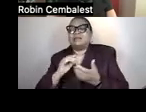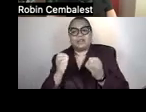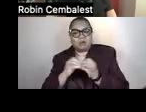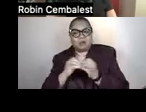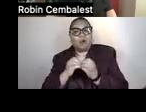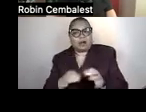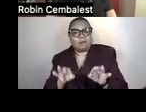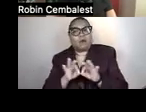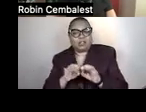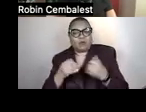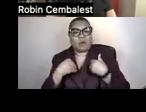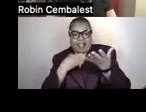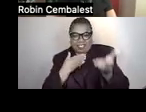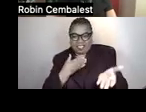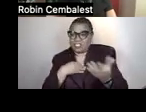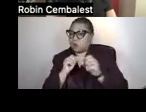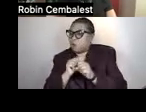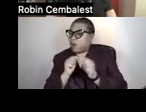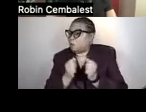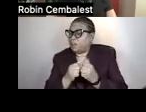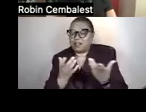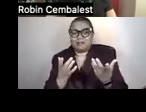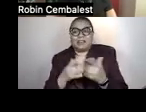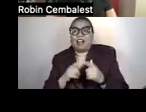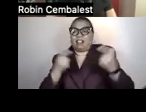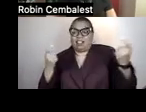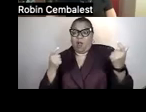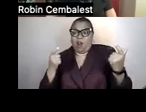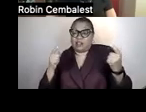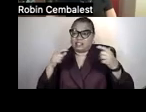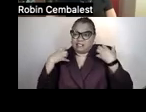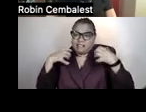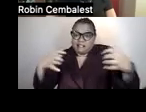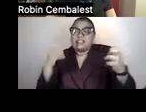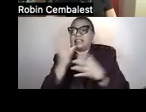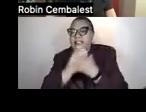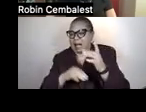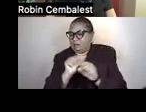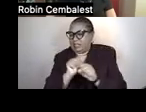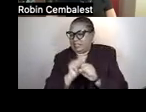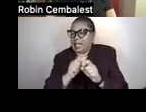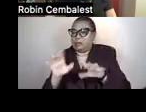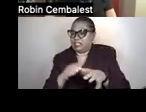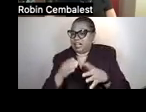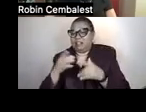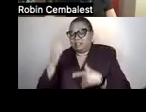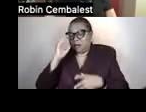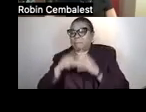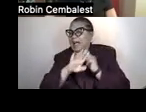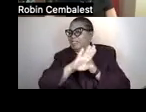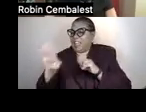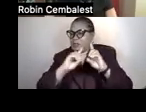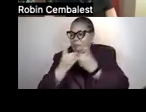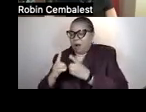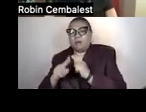more important it is to have this. If you're working with a larger venue, some of the tasks will be done theoretically by their